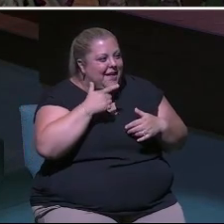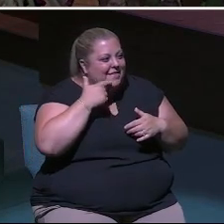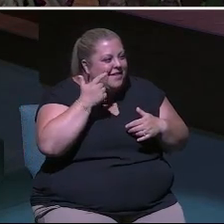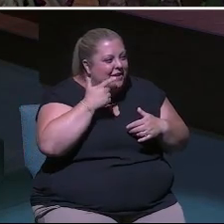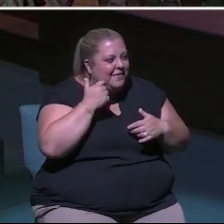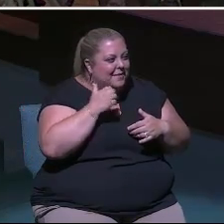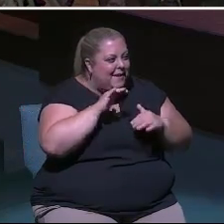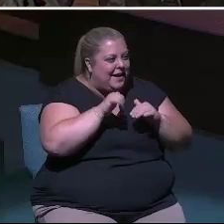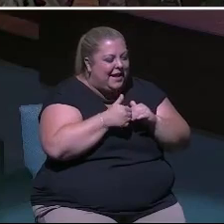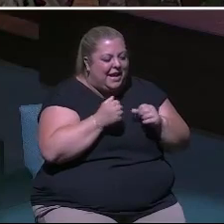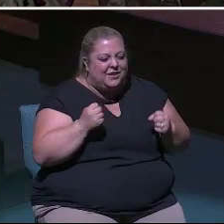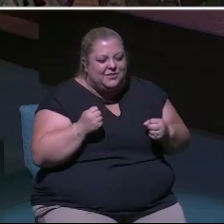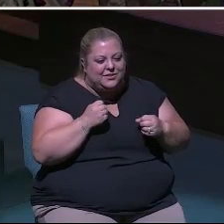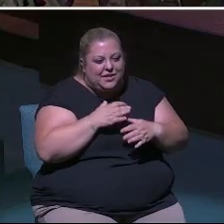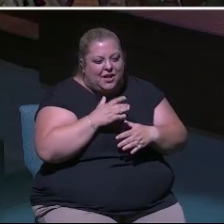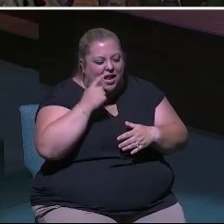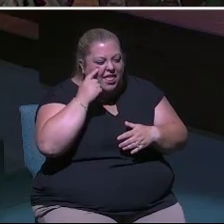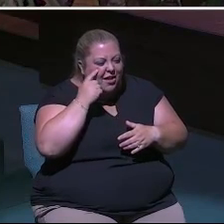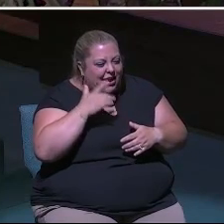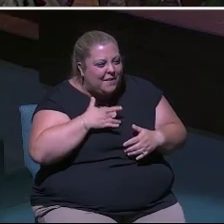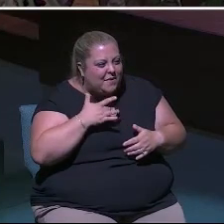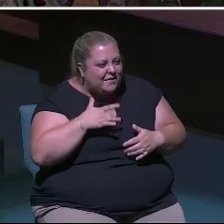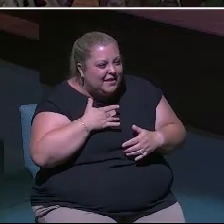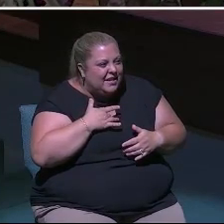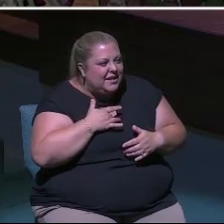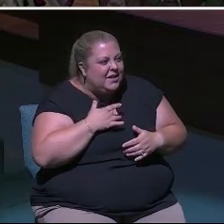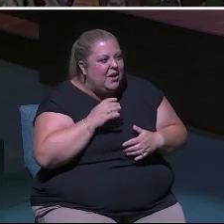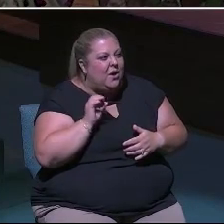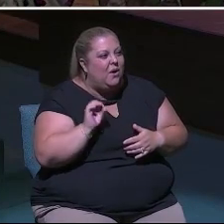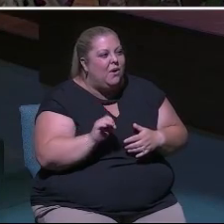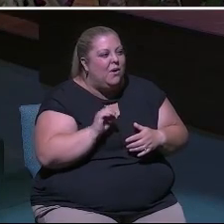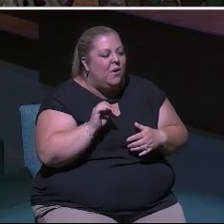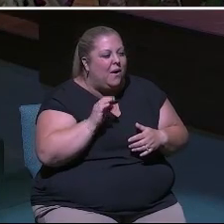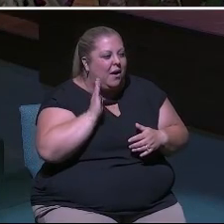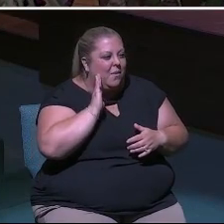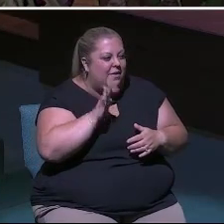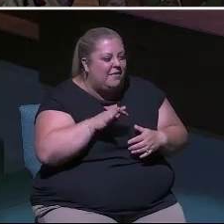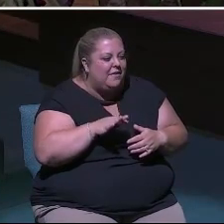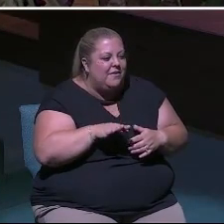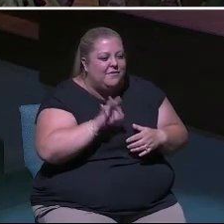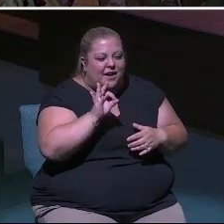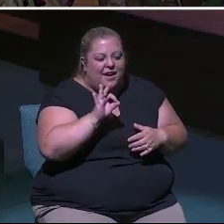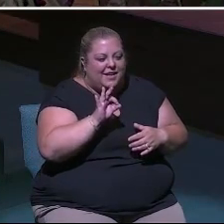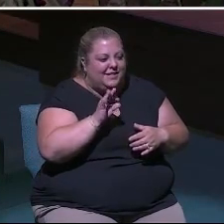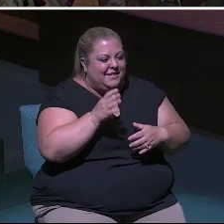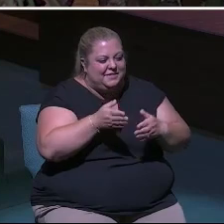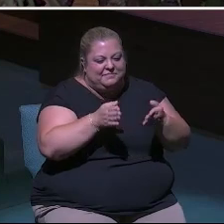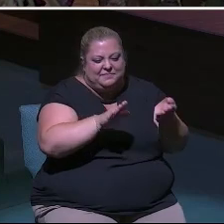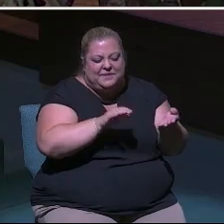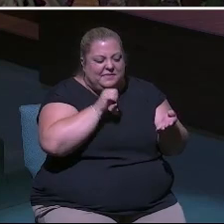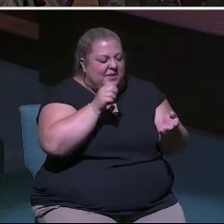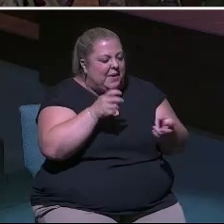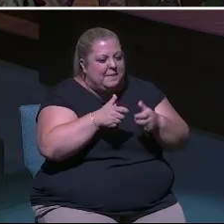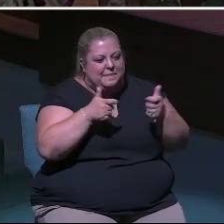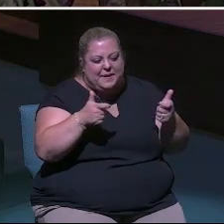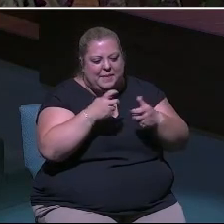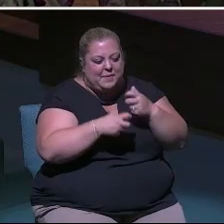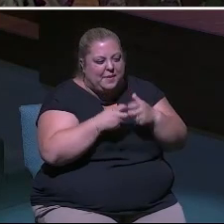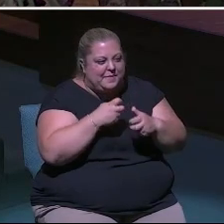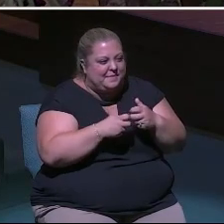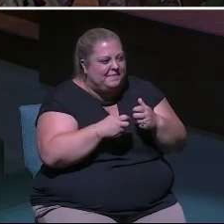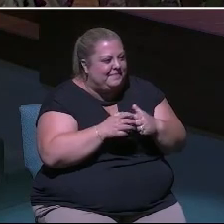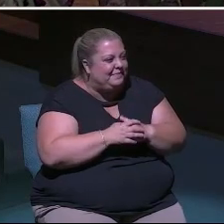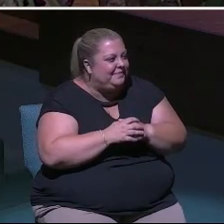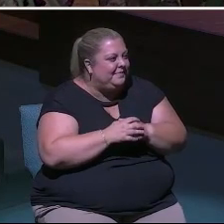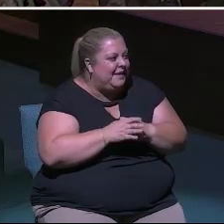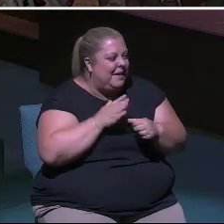how scared I thought I'd feel. Oh, I'm going to find out. Death, it ain't no big deal. Then he says, my soul